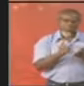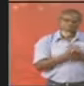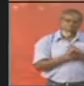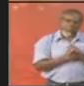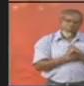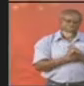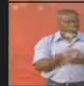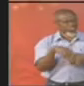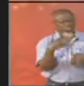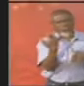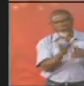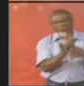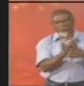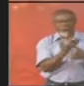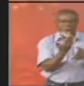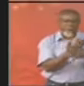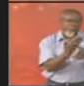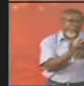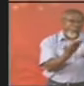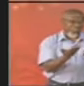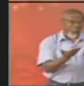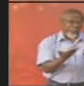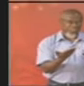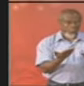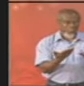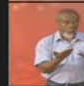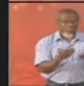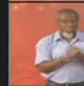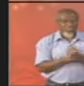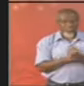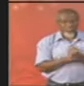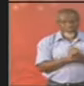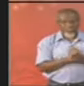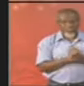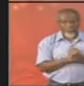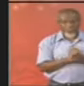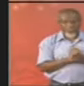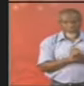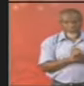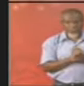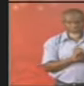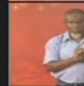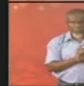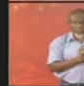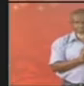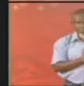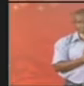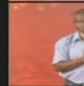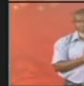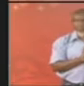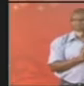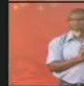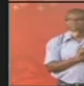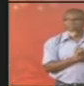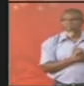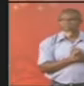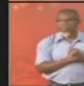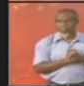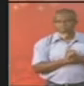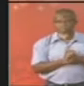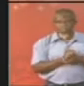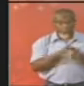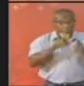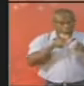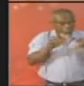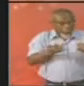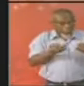is really that large effect of COVID again in the country. And people I think they are gathering more,